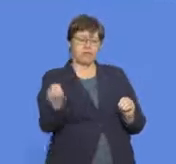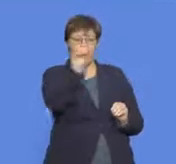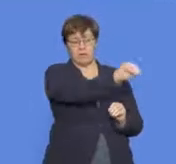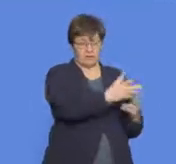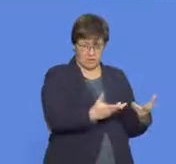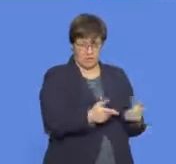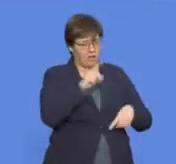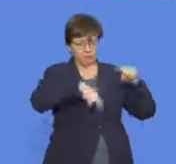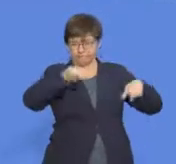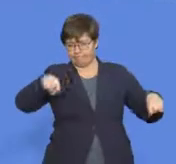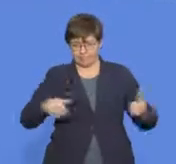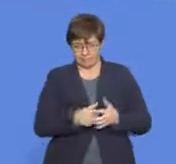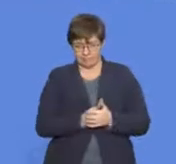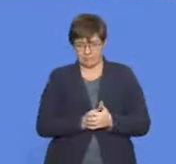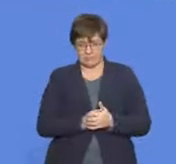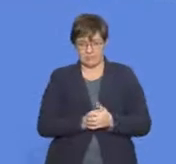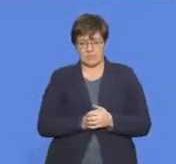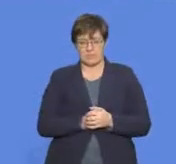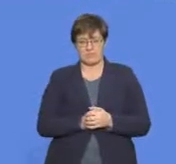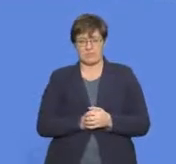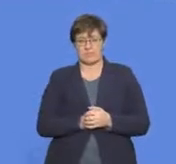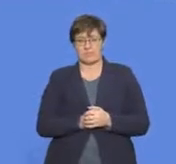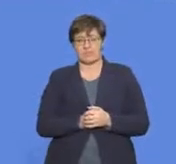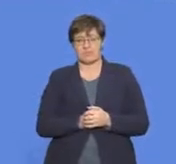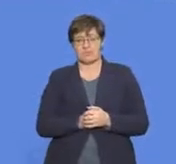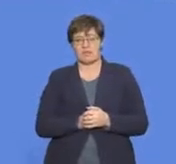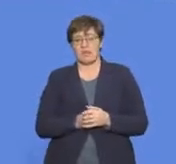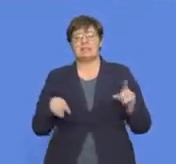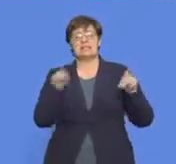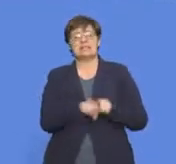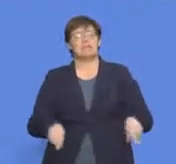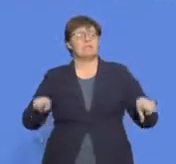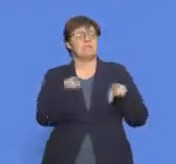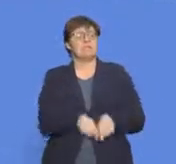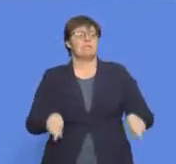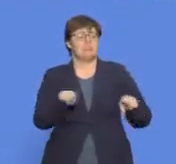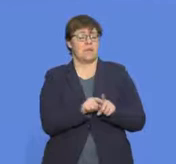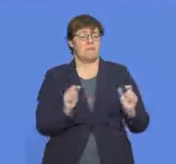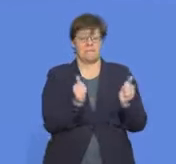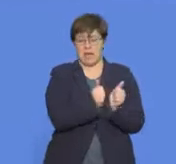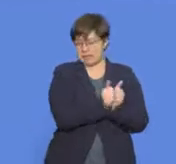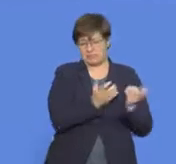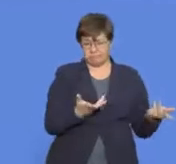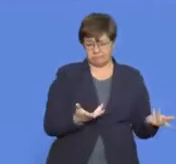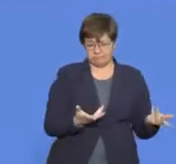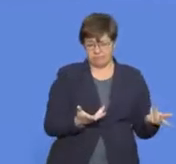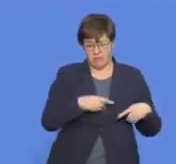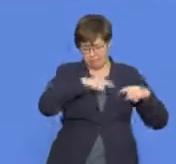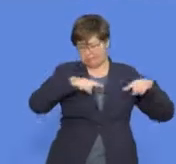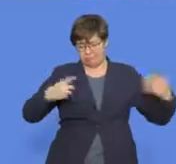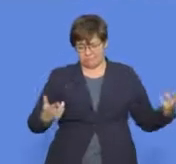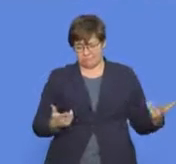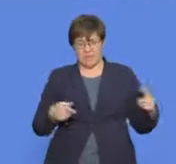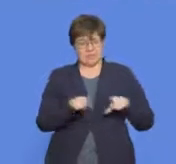mating is random. So there isn't always the same mate. The mating partner is